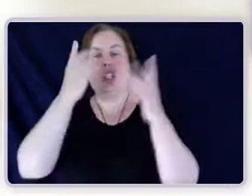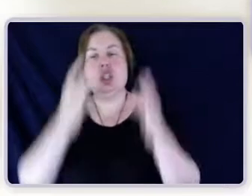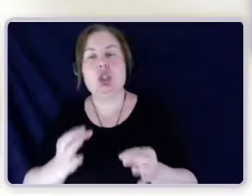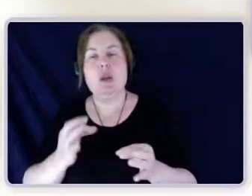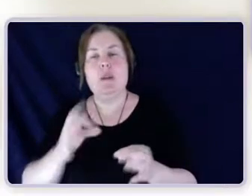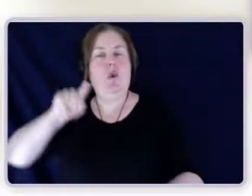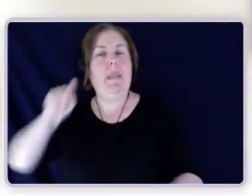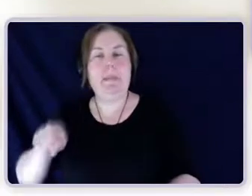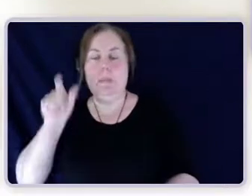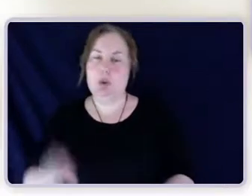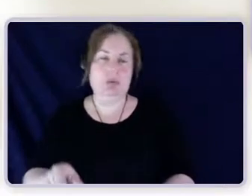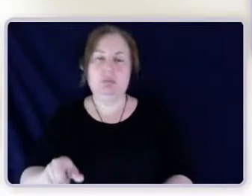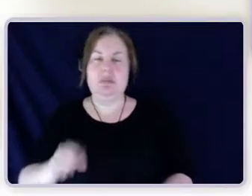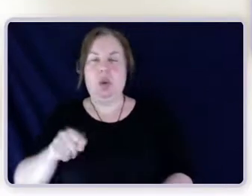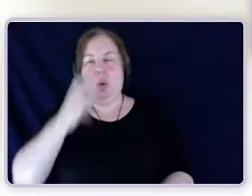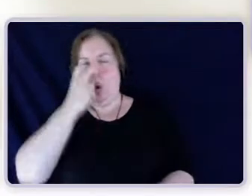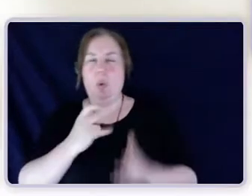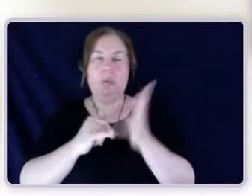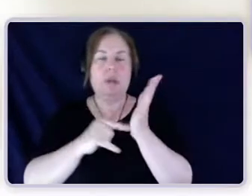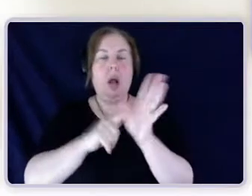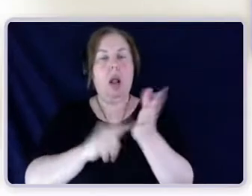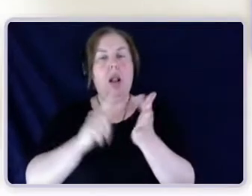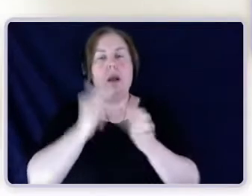of guardianship and decision making.